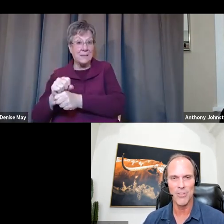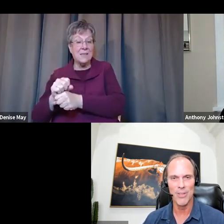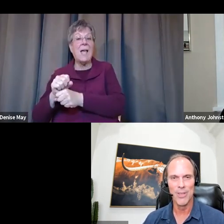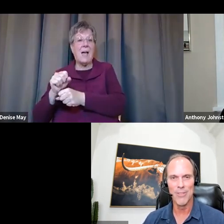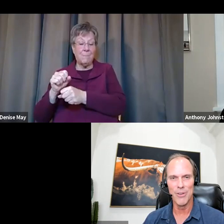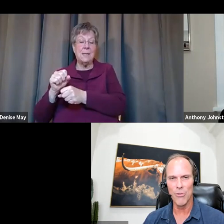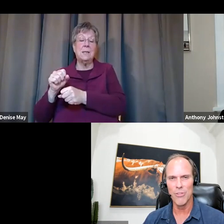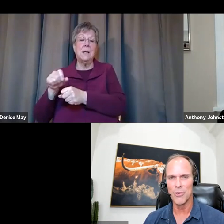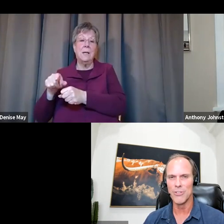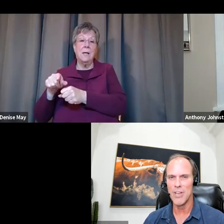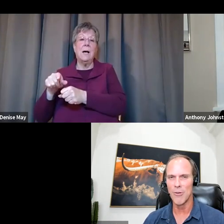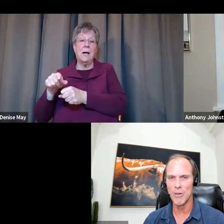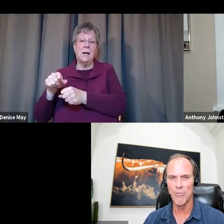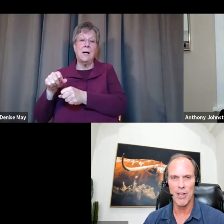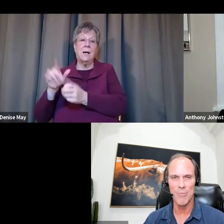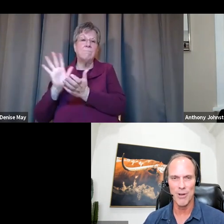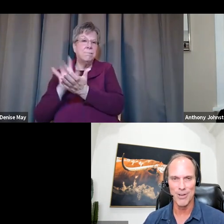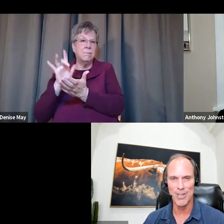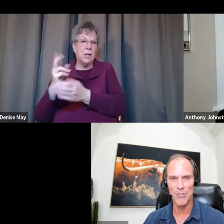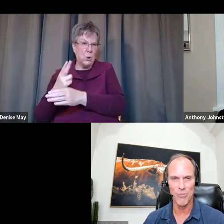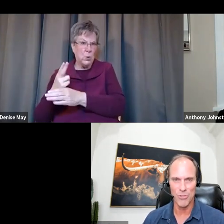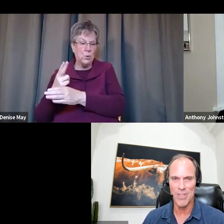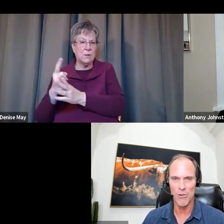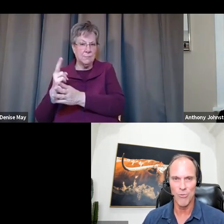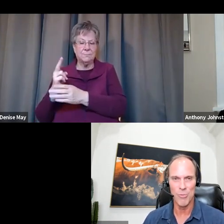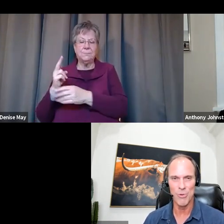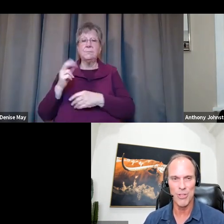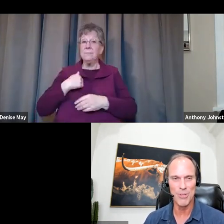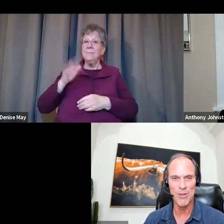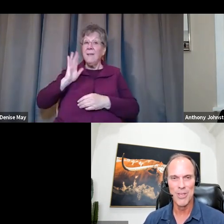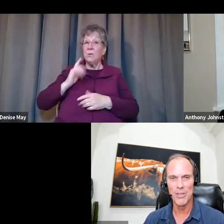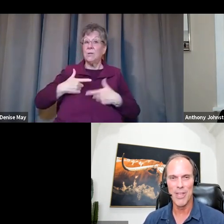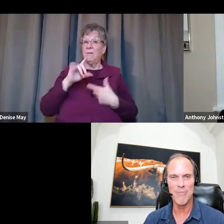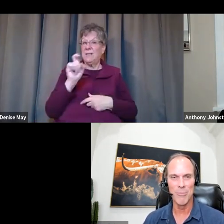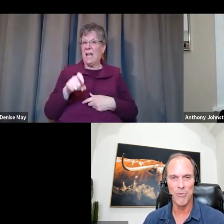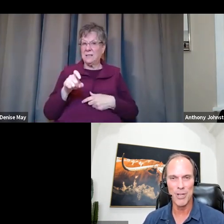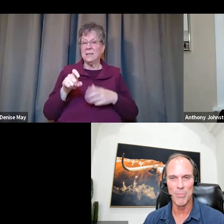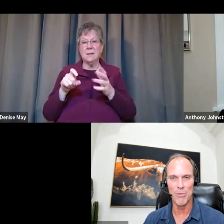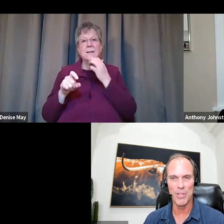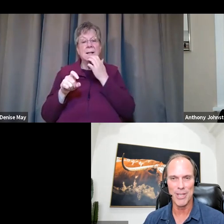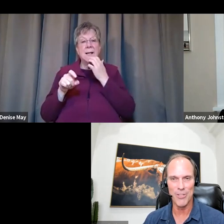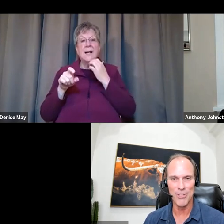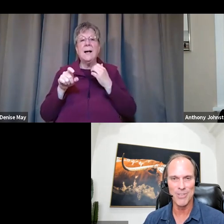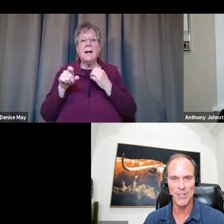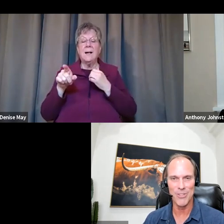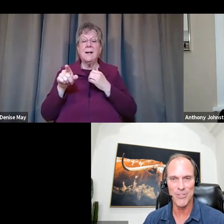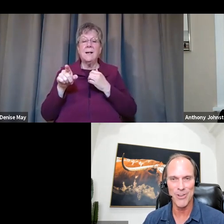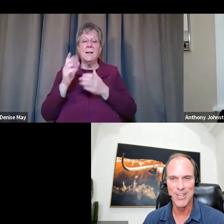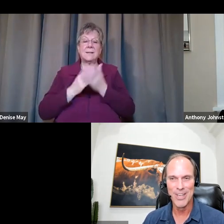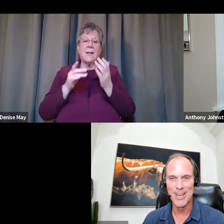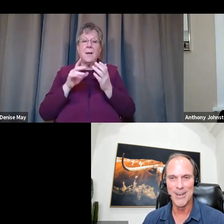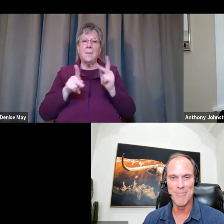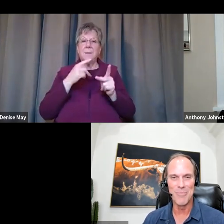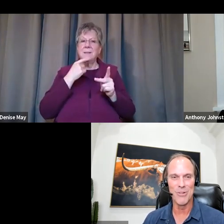state is Texas, and the notion that there's never been fraud in American elections, which is not, of course, what people are claiming, though, is laughable for anybody with any kind of sense of Texas